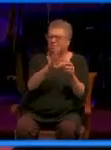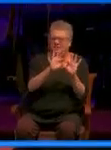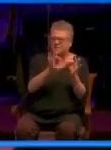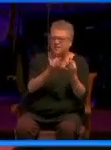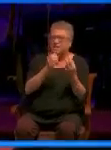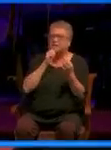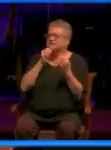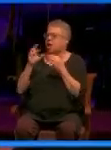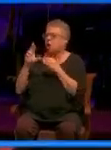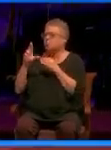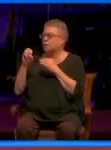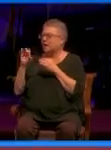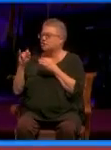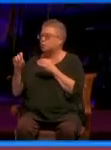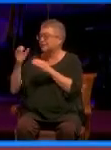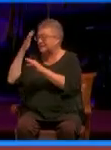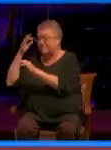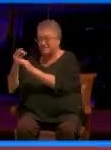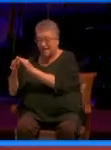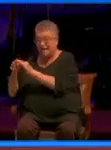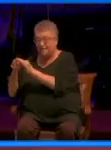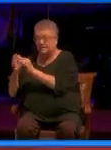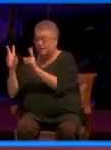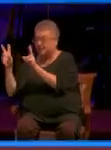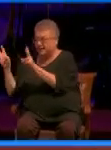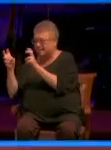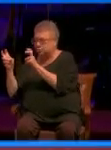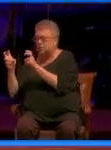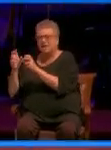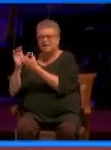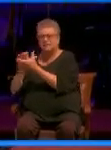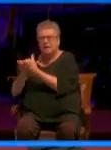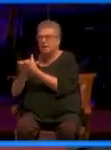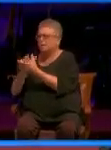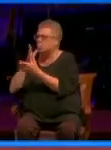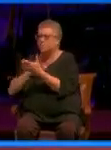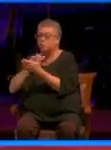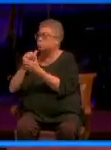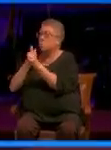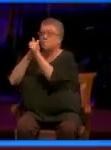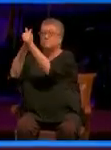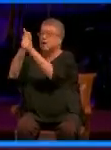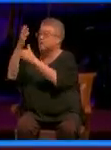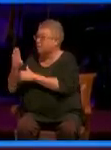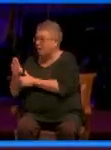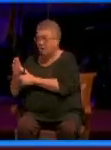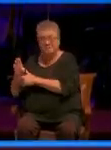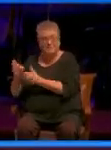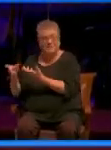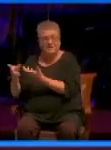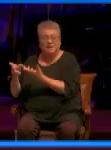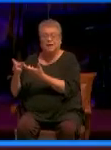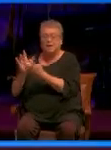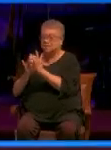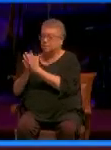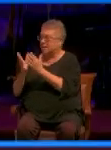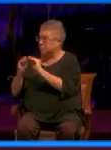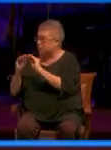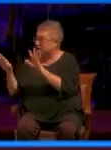racial issue. This is a faith issue. He's marrying pagans. He's married two of them. The text makes us believe, and in fact,